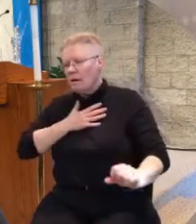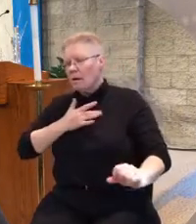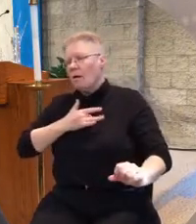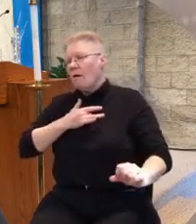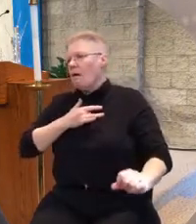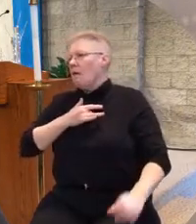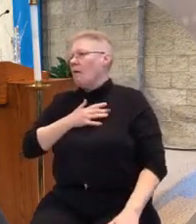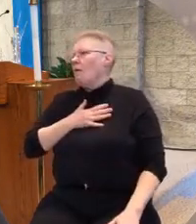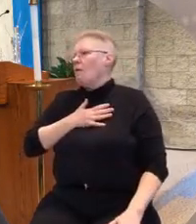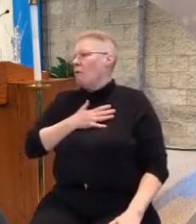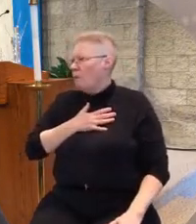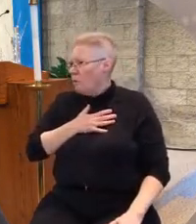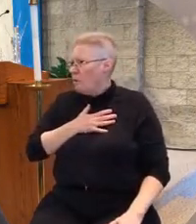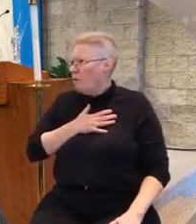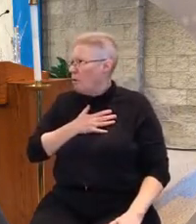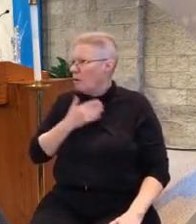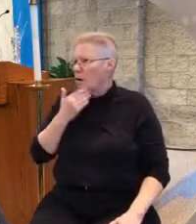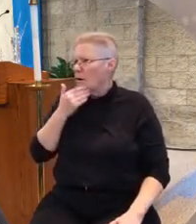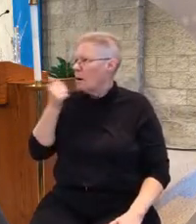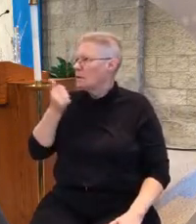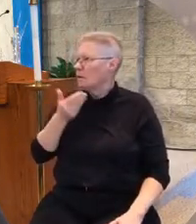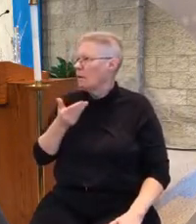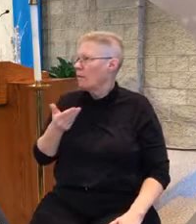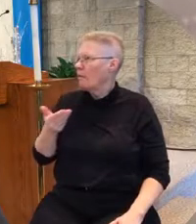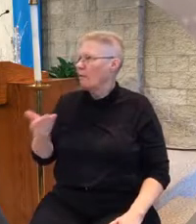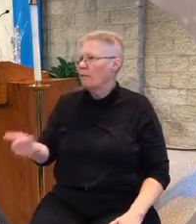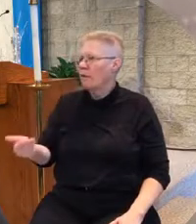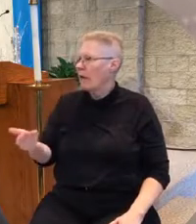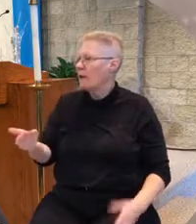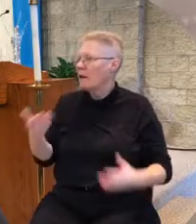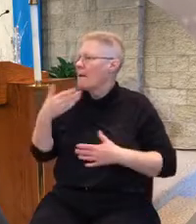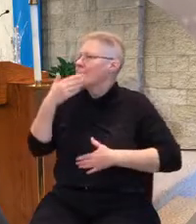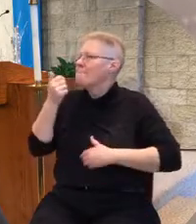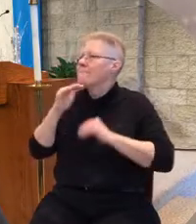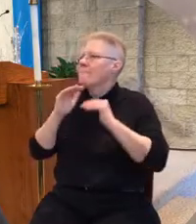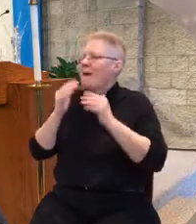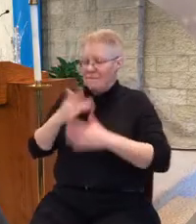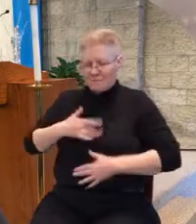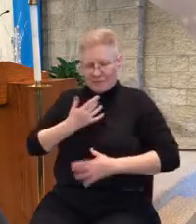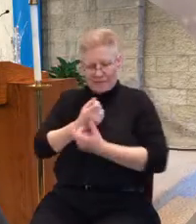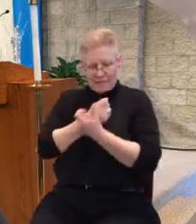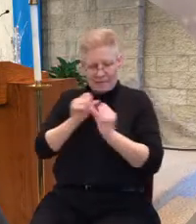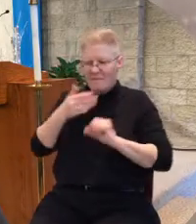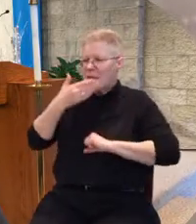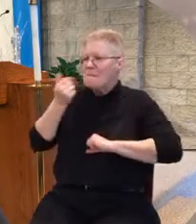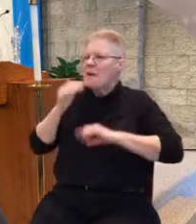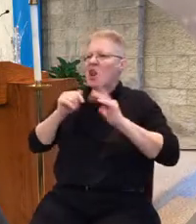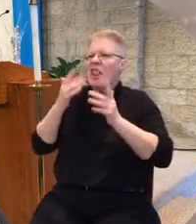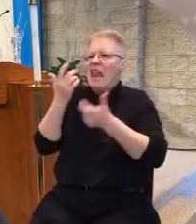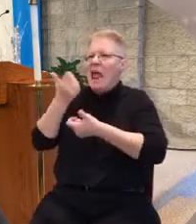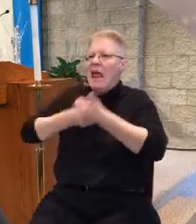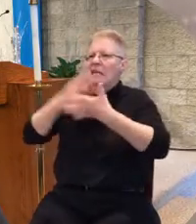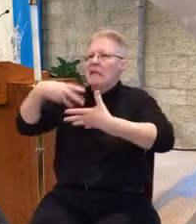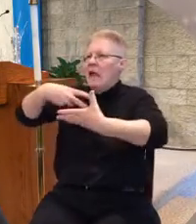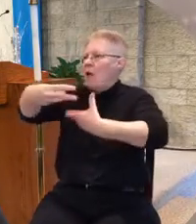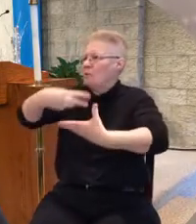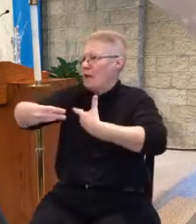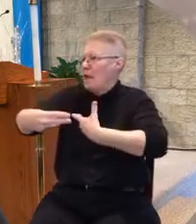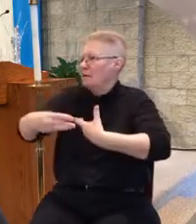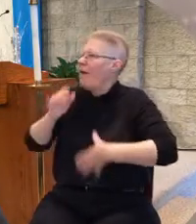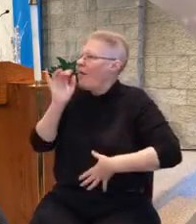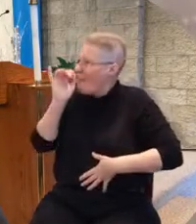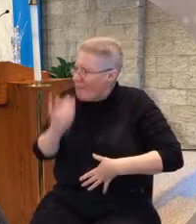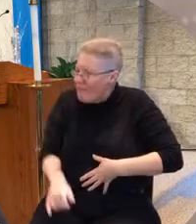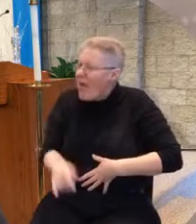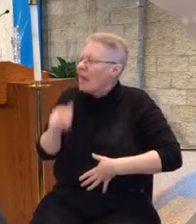independent of anything or anybody external to yourself, that's freedom. That's God. Can I get